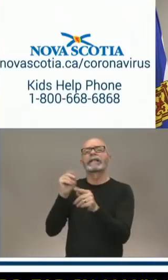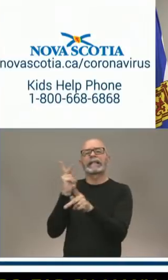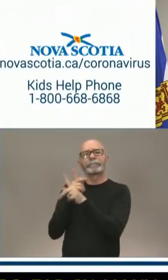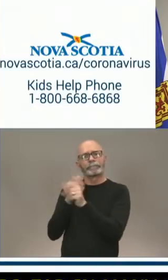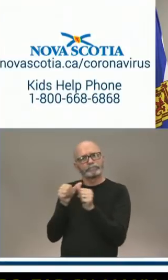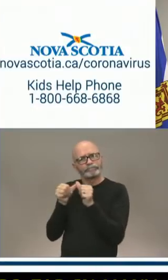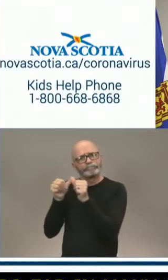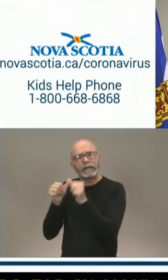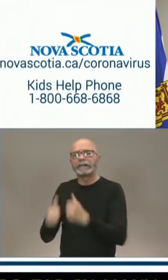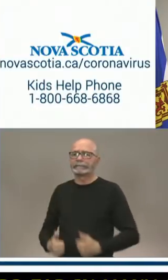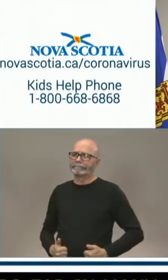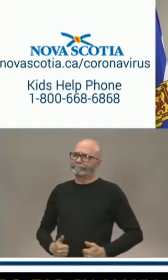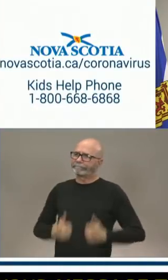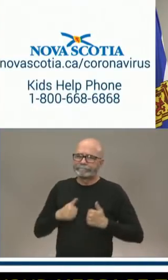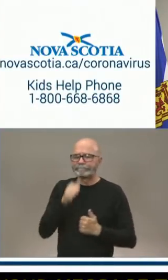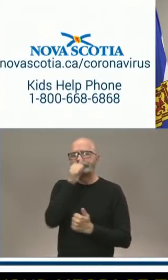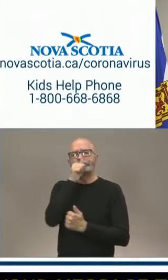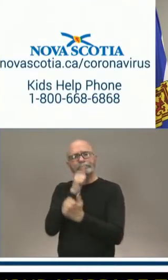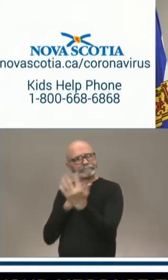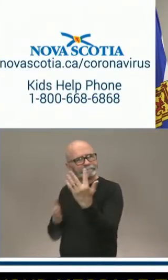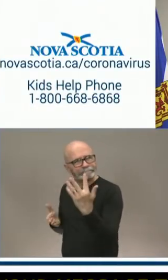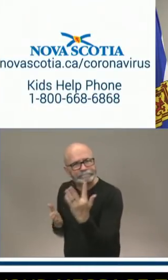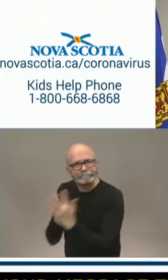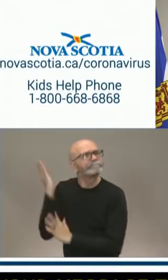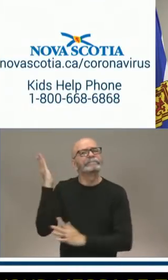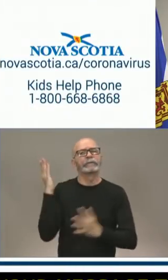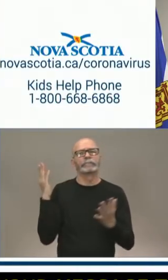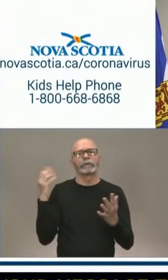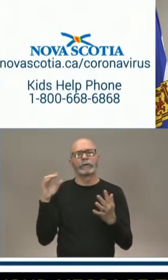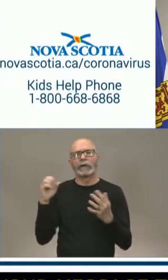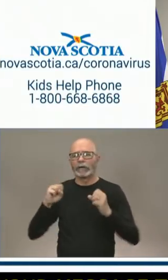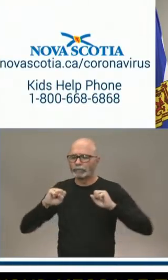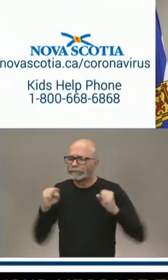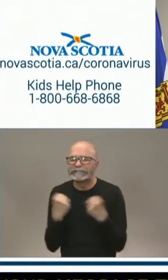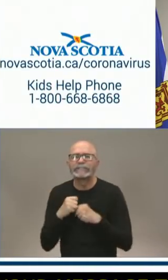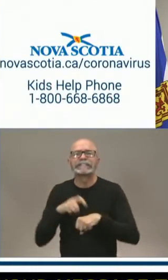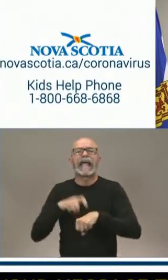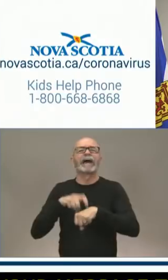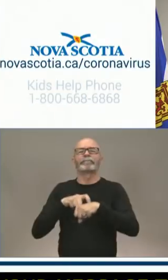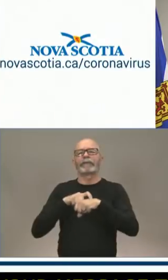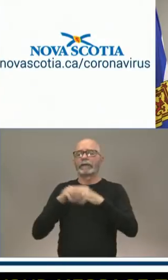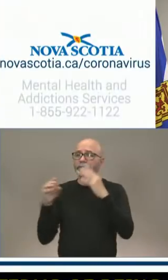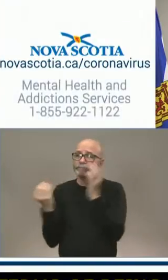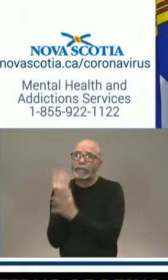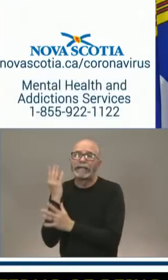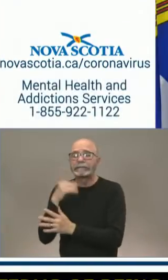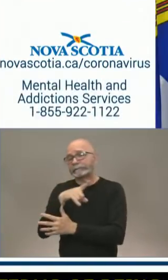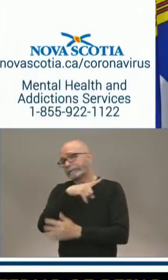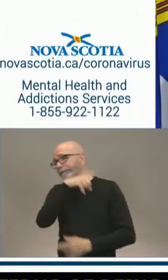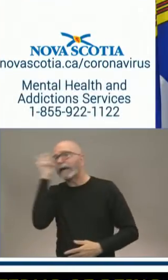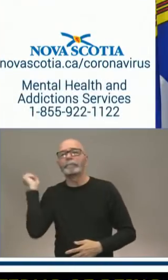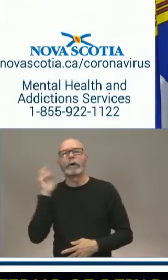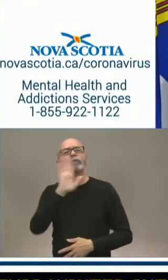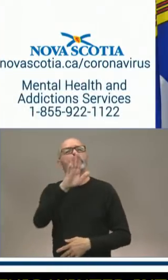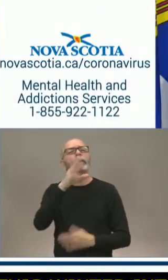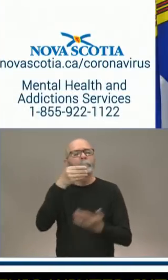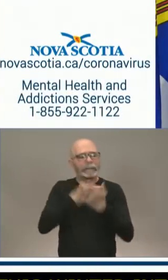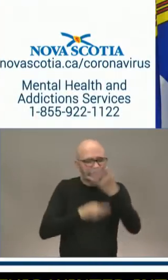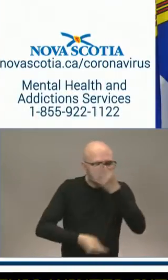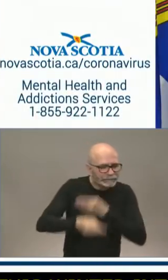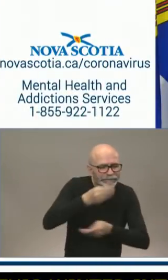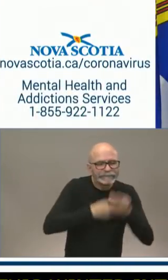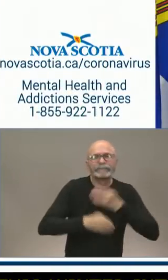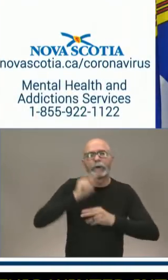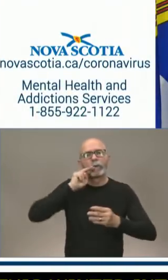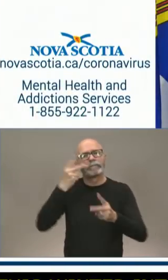this winter into the spring and summer in the upcoming budget. So we've already announced, Jean,